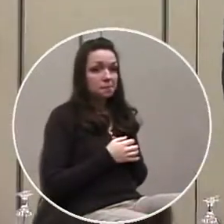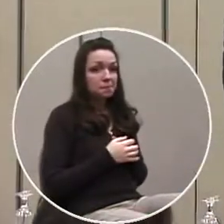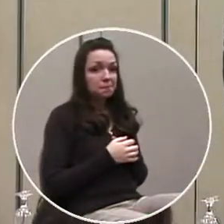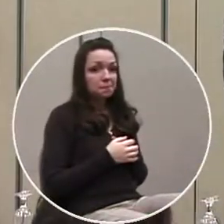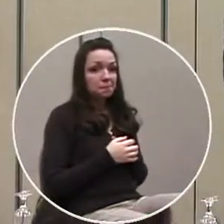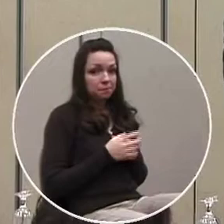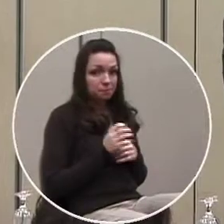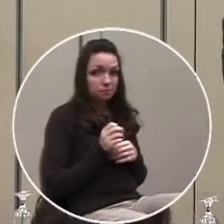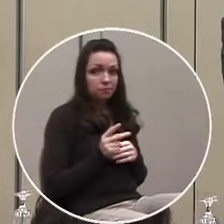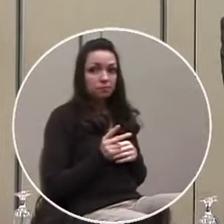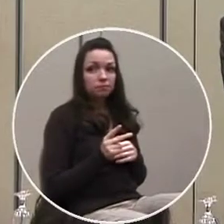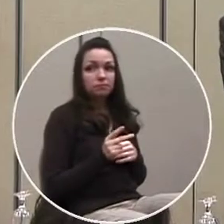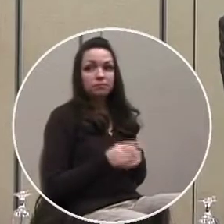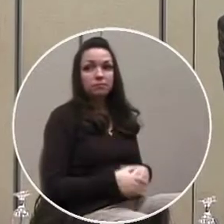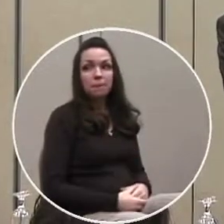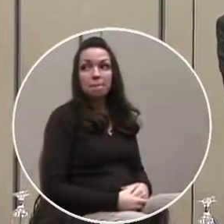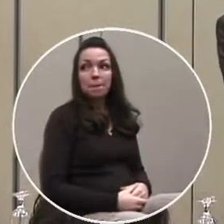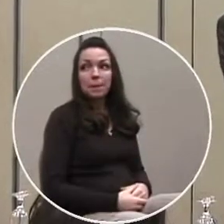Okay.